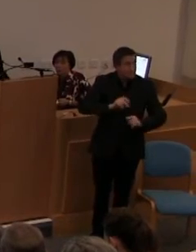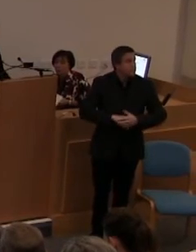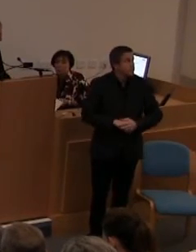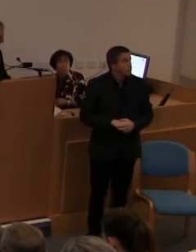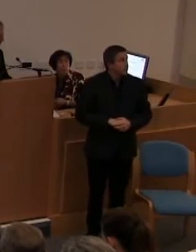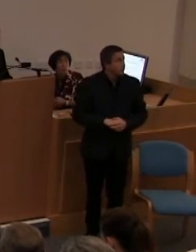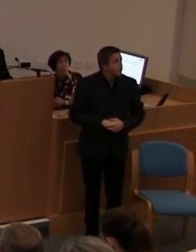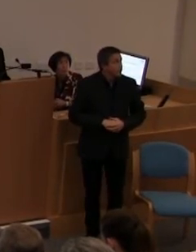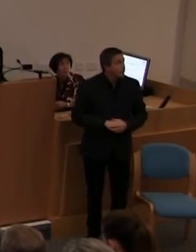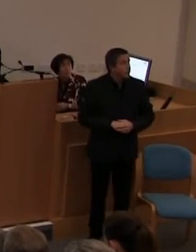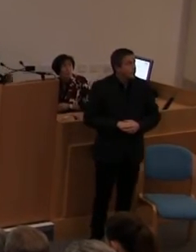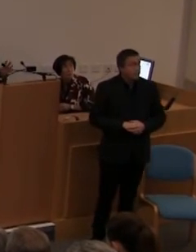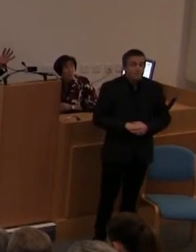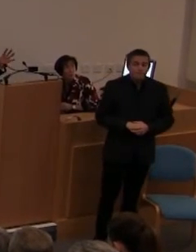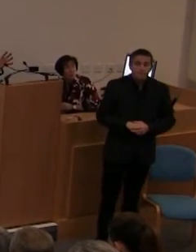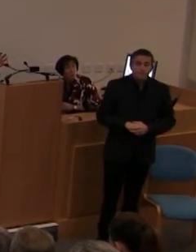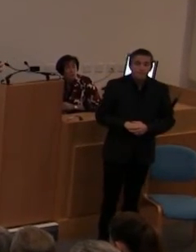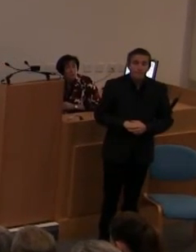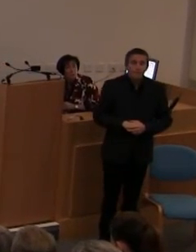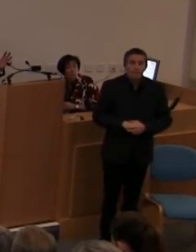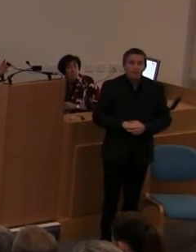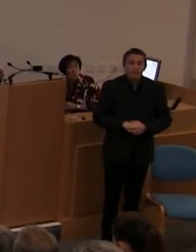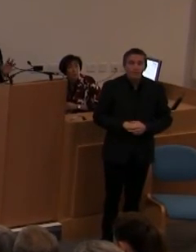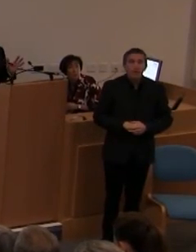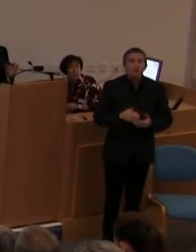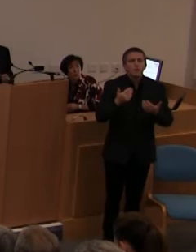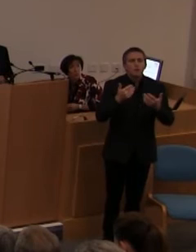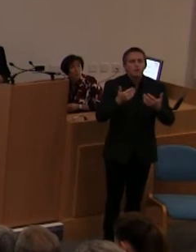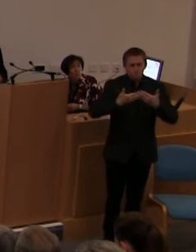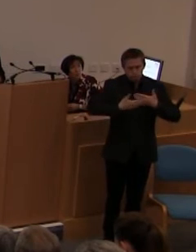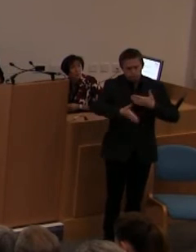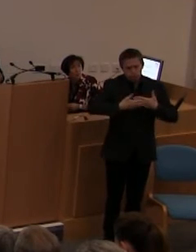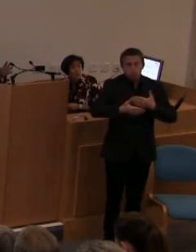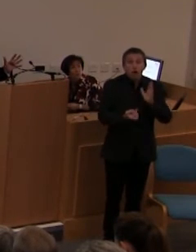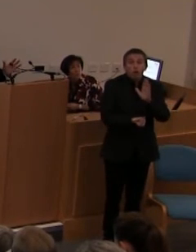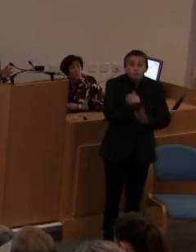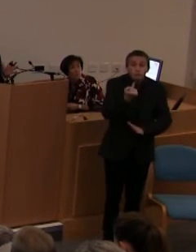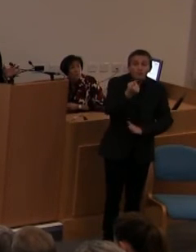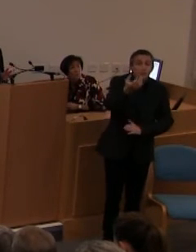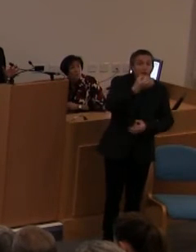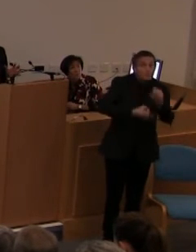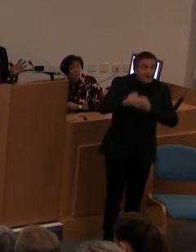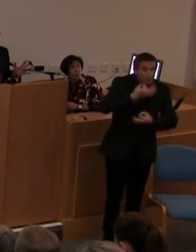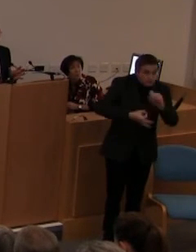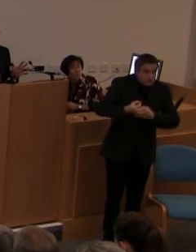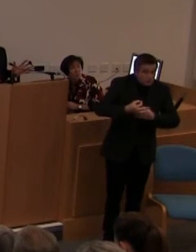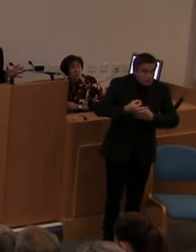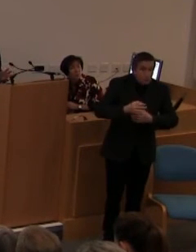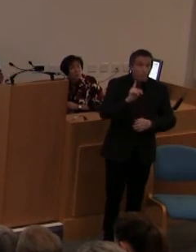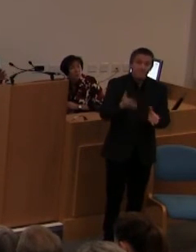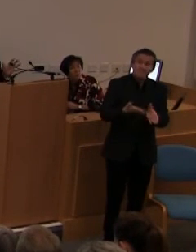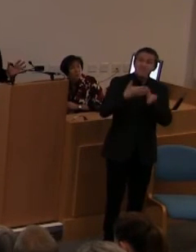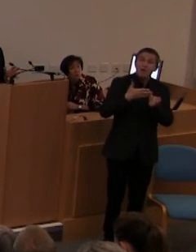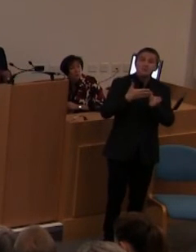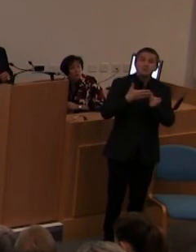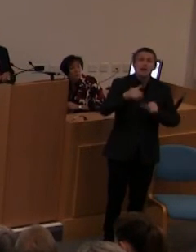The format of this afternoon is basically about a question and answer for yourself. I'm going to give a brief overview,